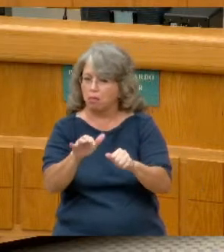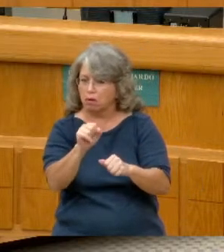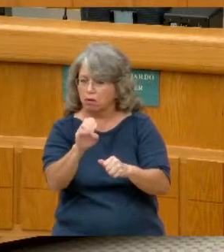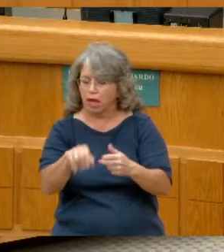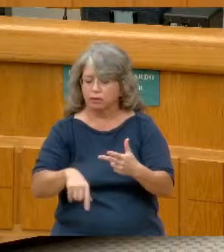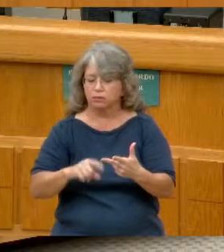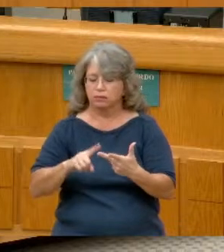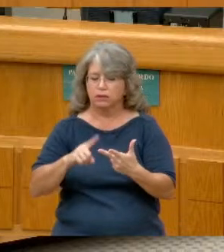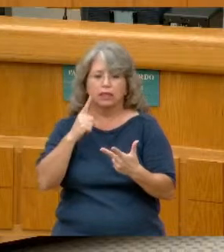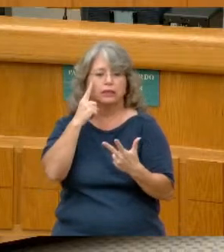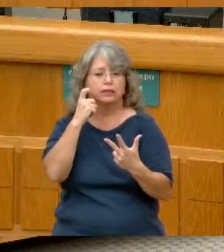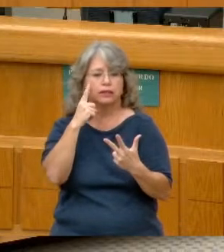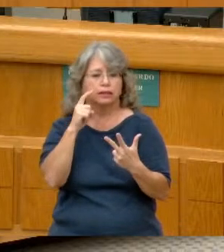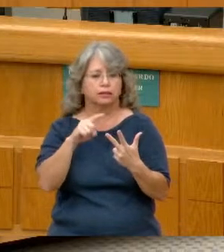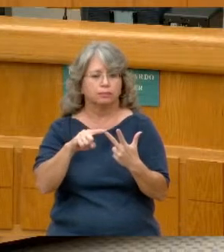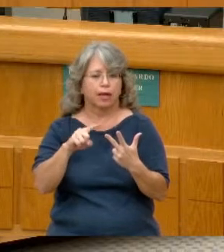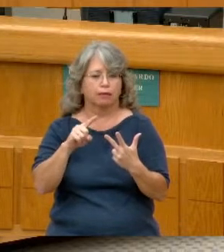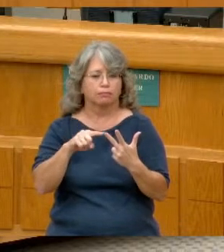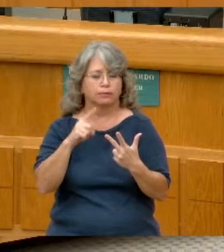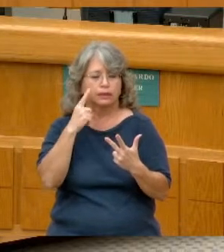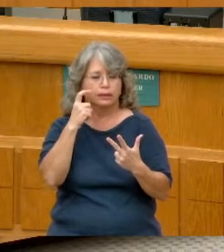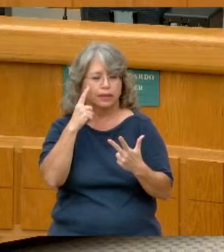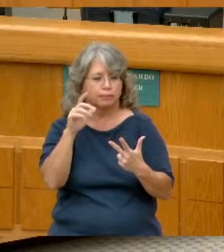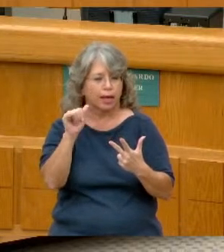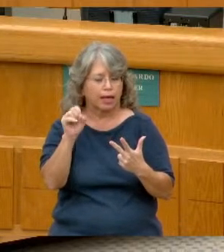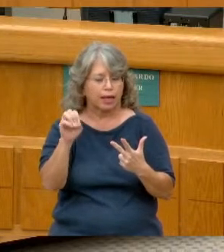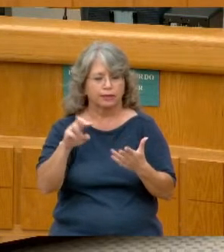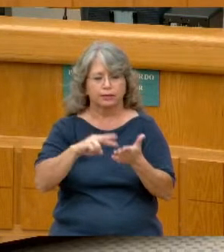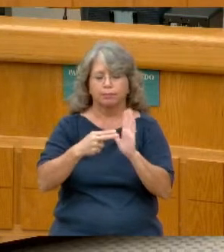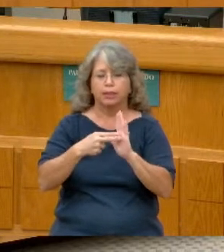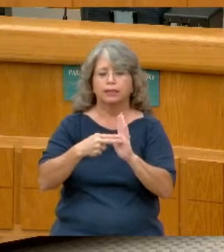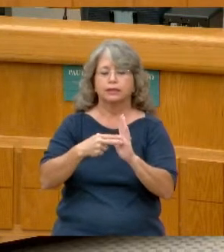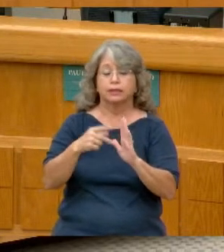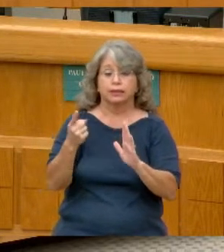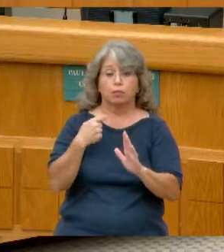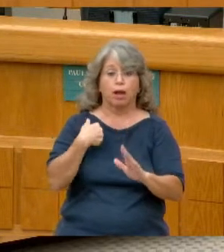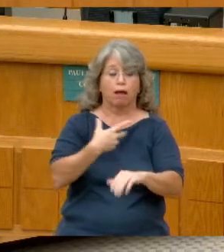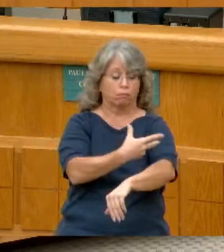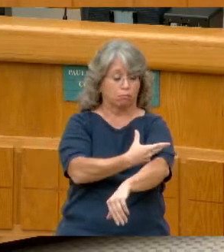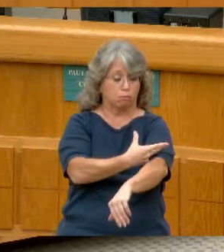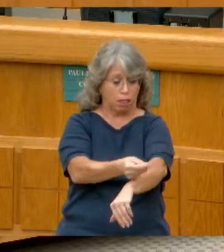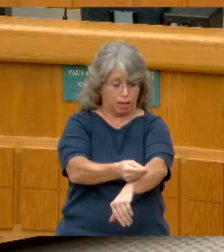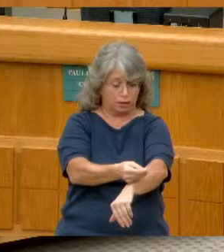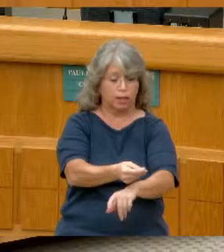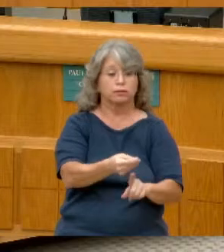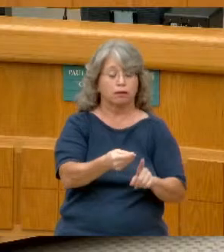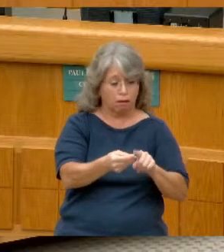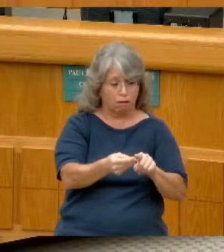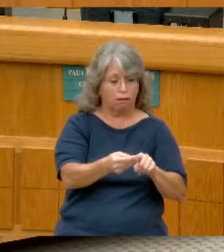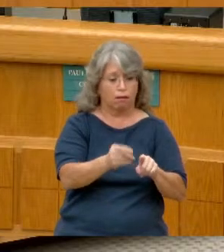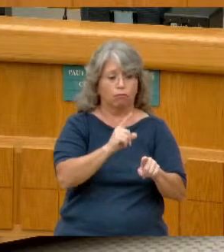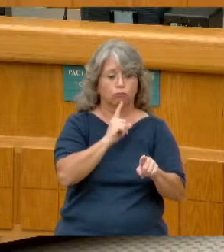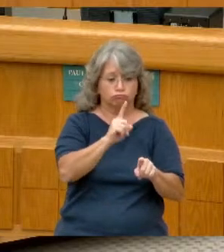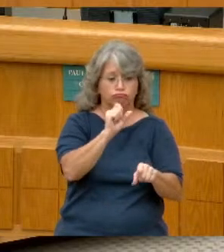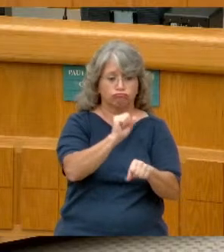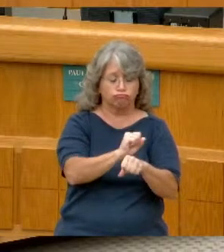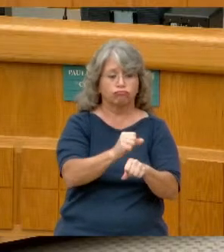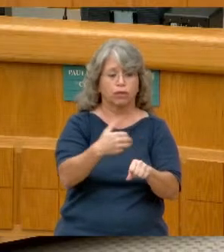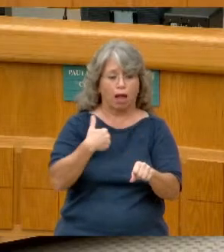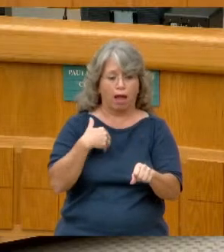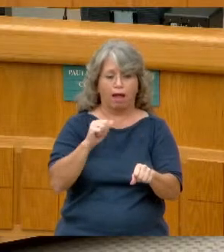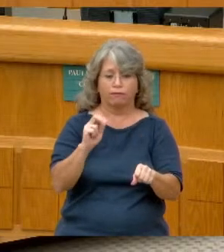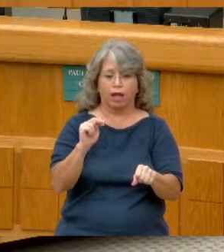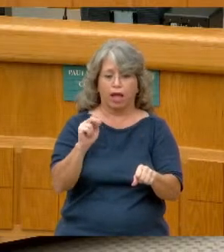a positive result from an antibody test and has never been a confirmed or a probable case.